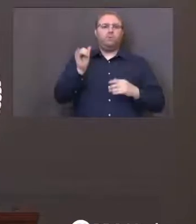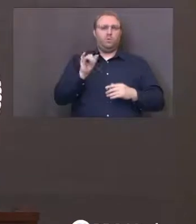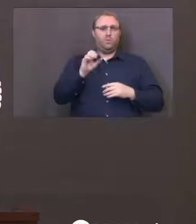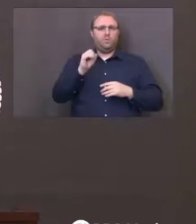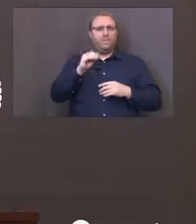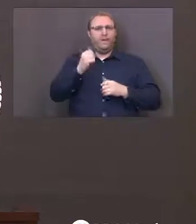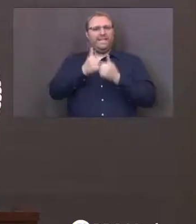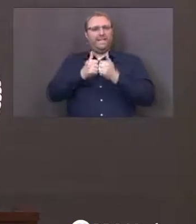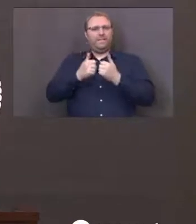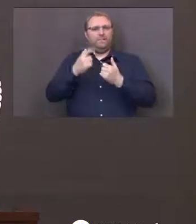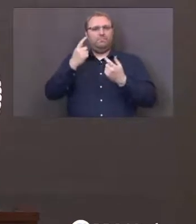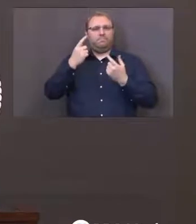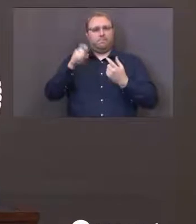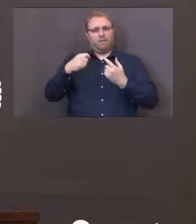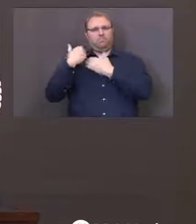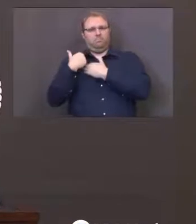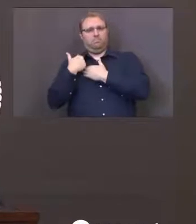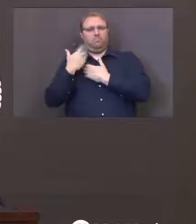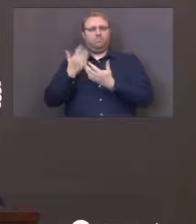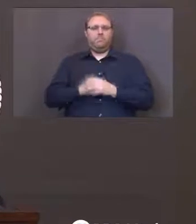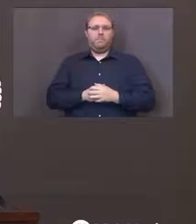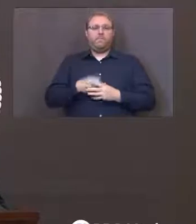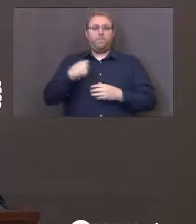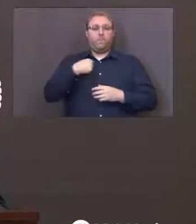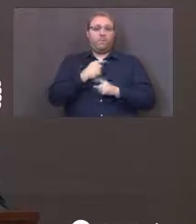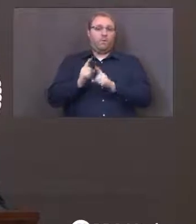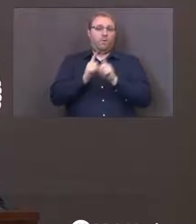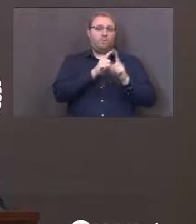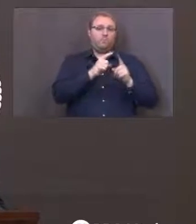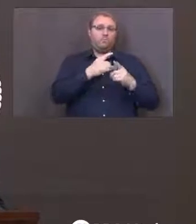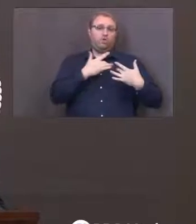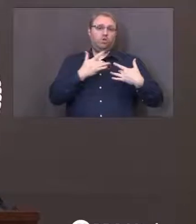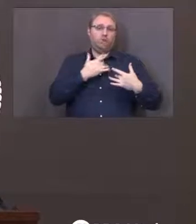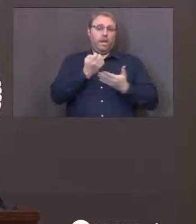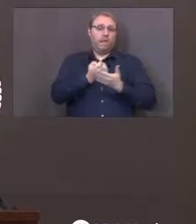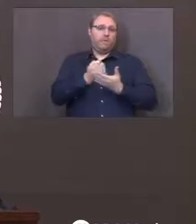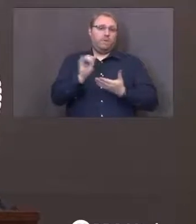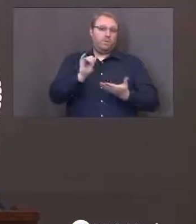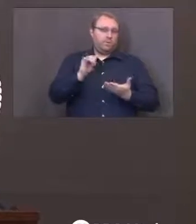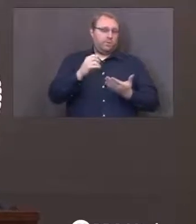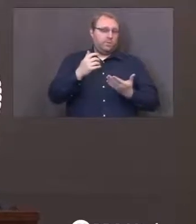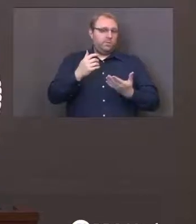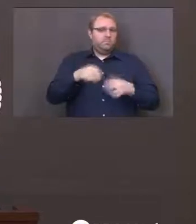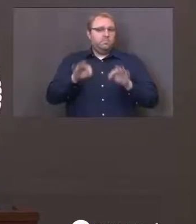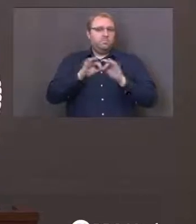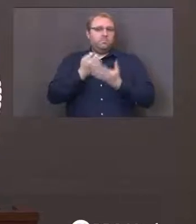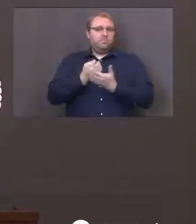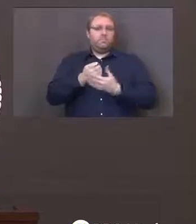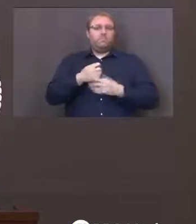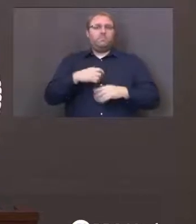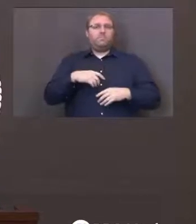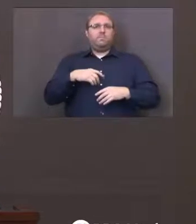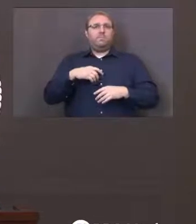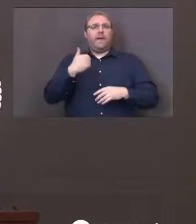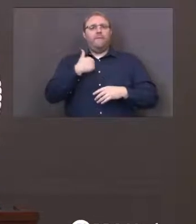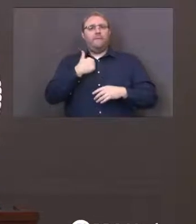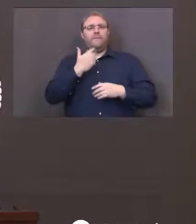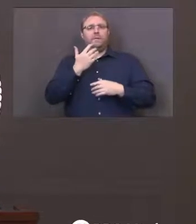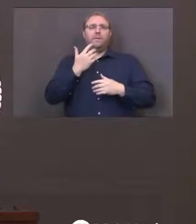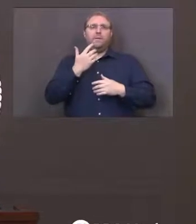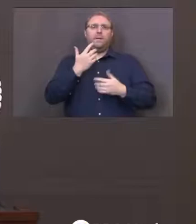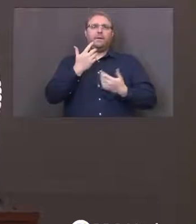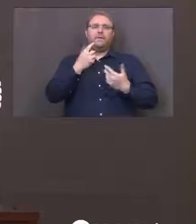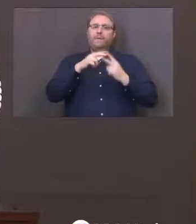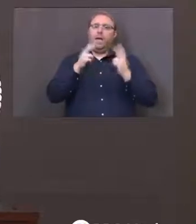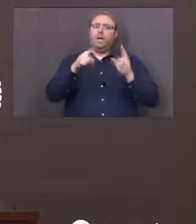that's happening now. But then we also are concerned about economic opportunity. There's a downside to a poor economy.